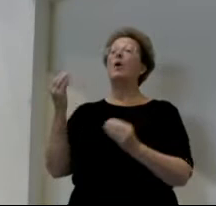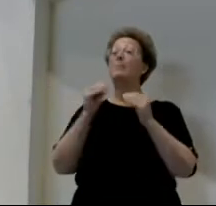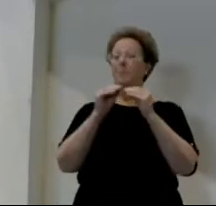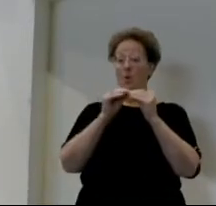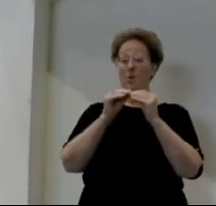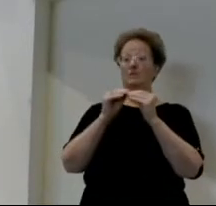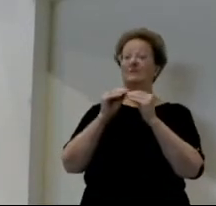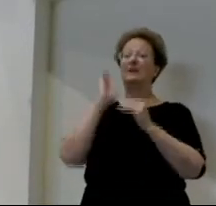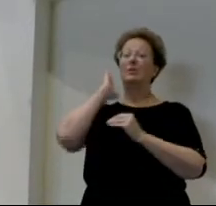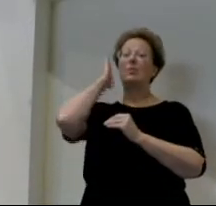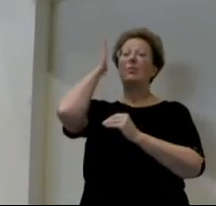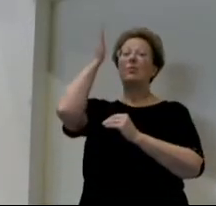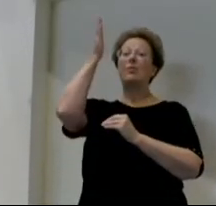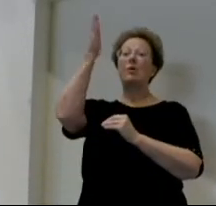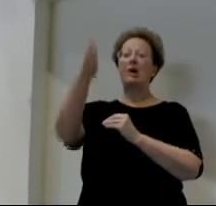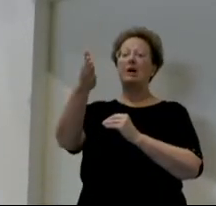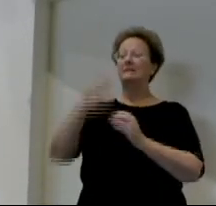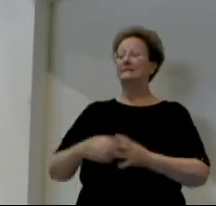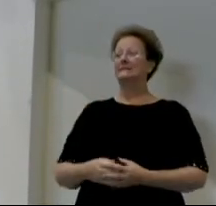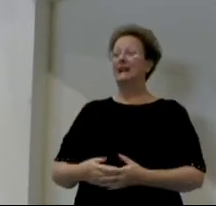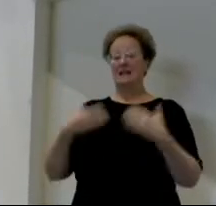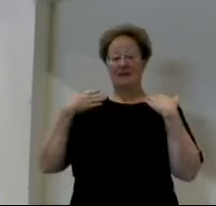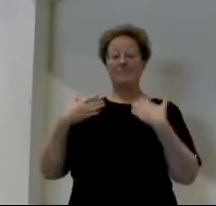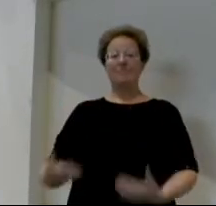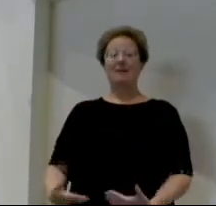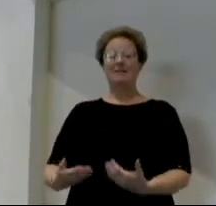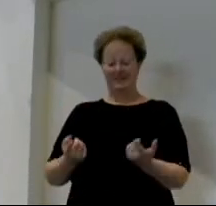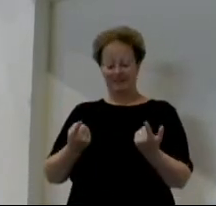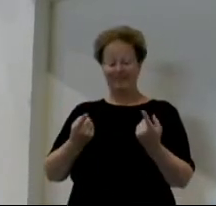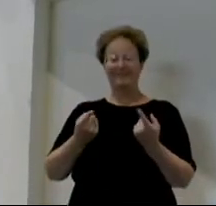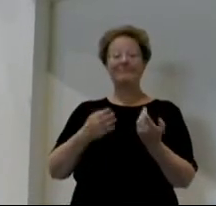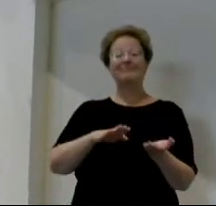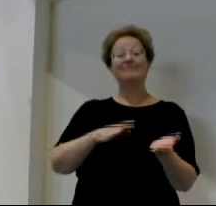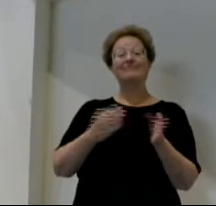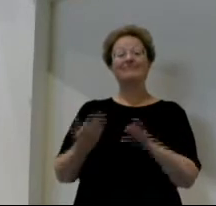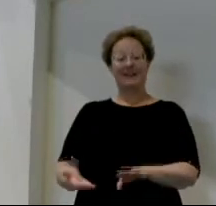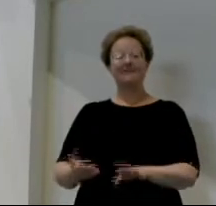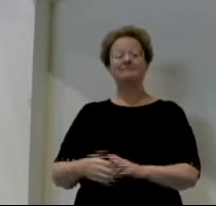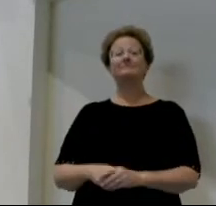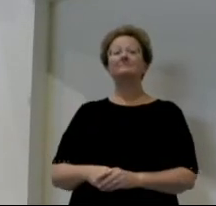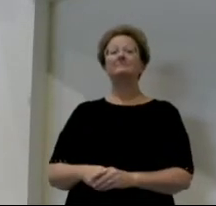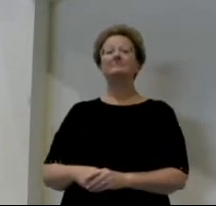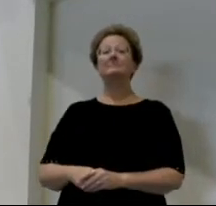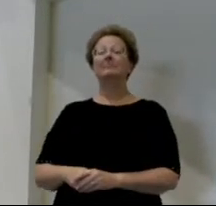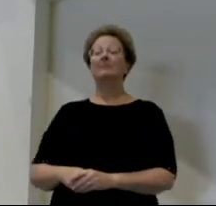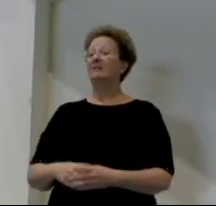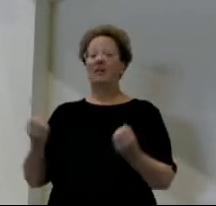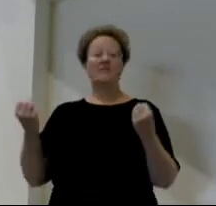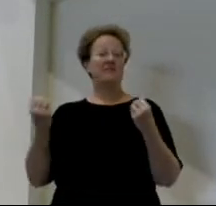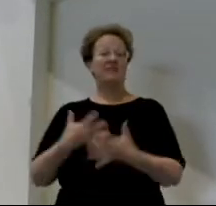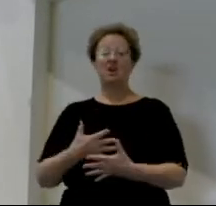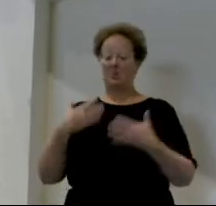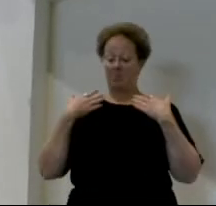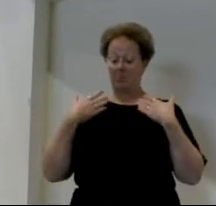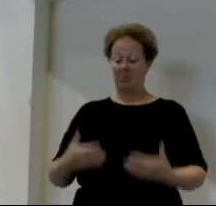death. That's the death that everybody knows, the one we read about in obituaries and we view in mortuaries. But we don't fear this death because it's